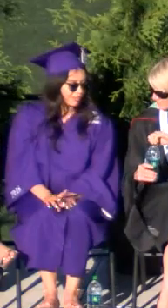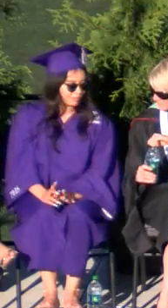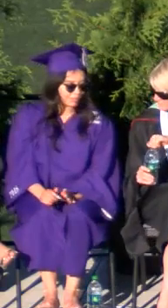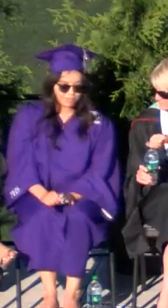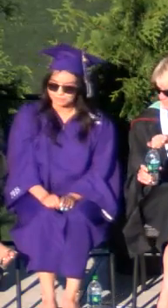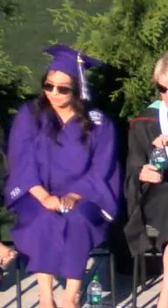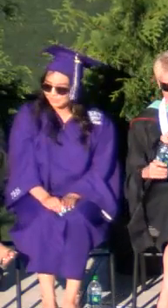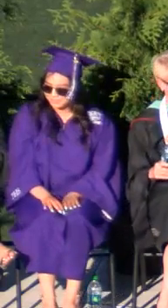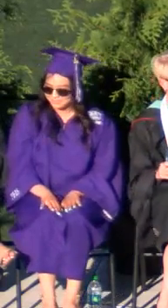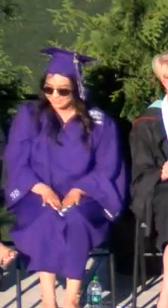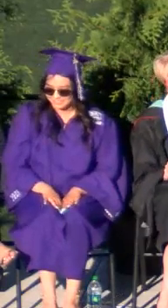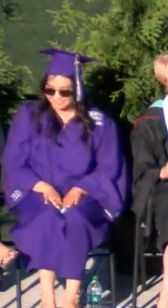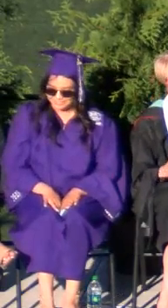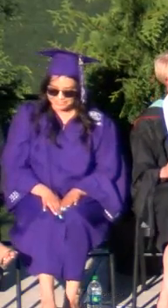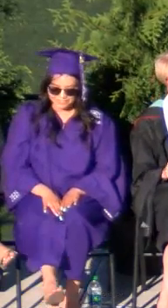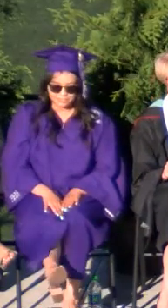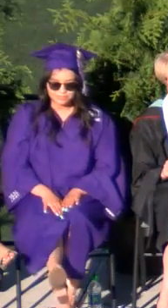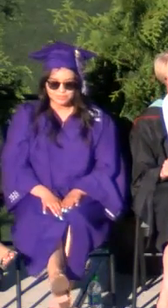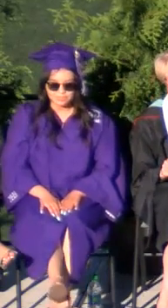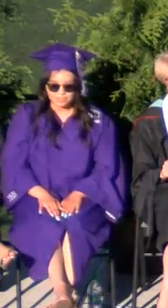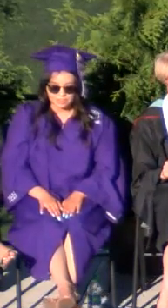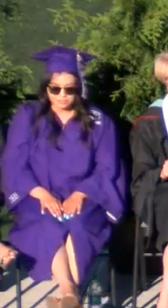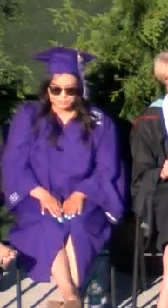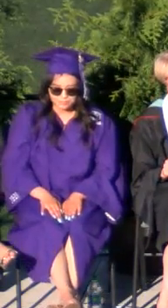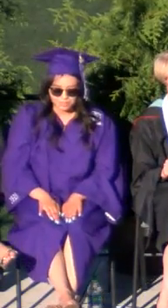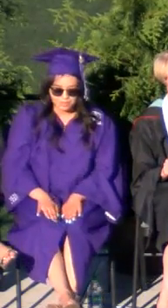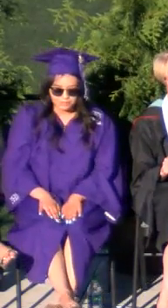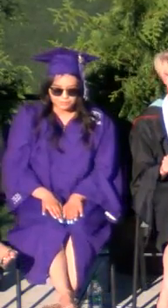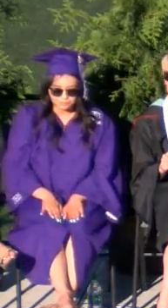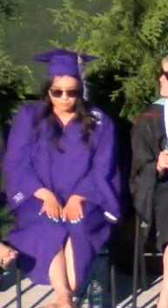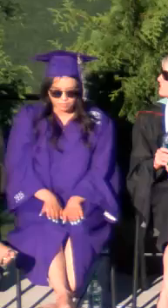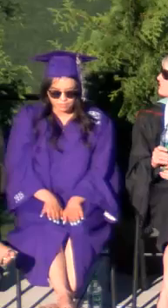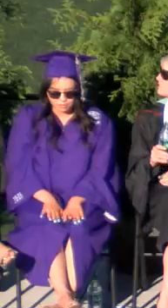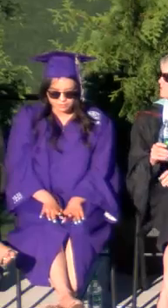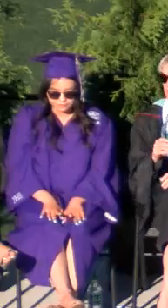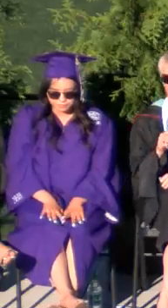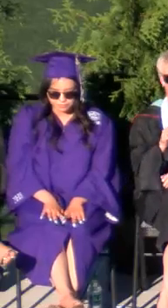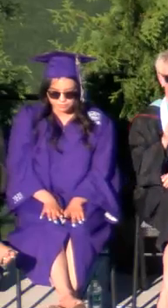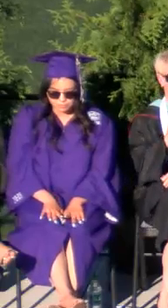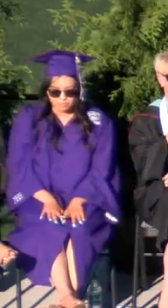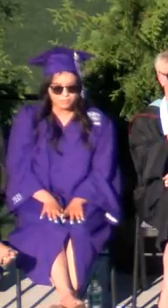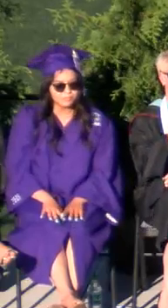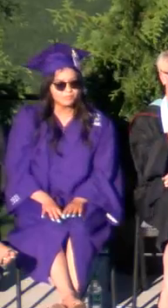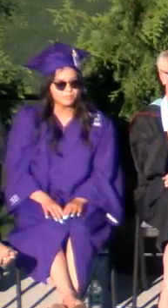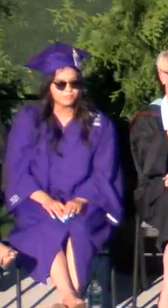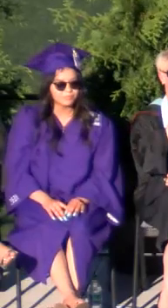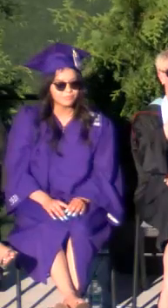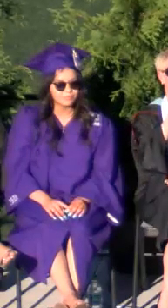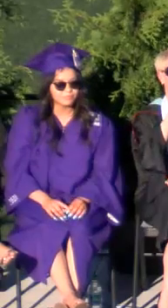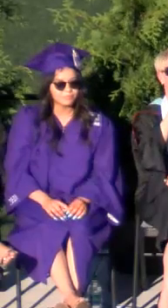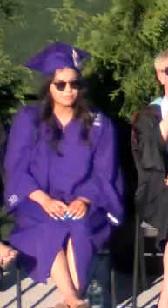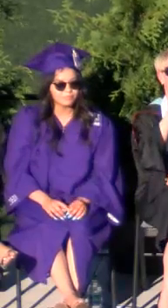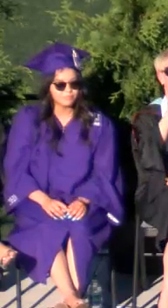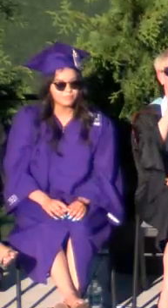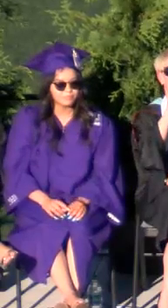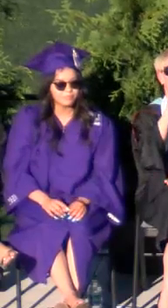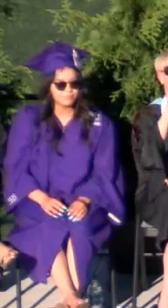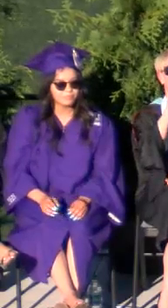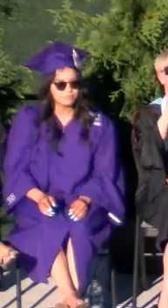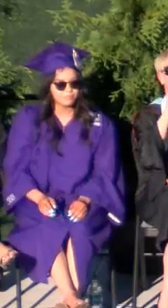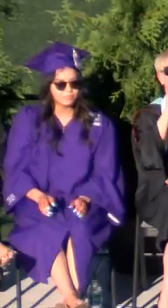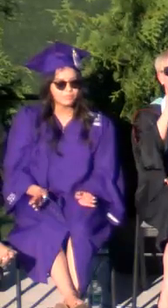tengo 3 palabras para la Chiawana, los empleados y mis compañeros. Thank you, next.